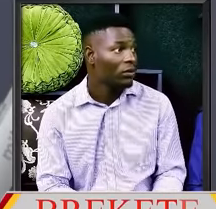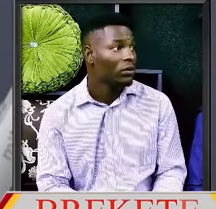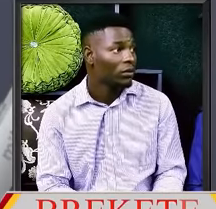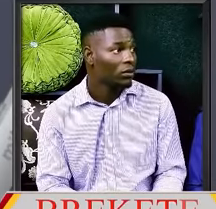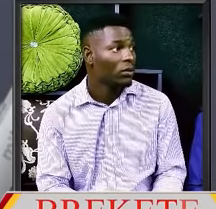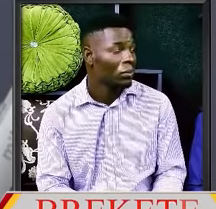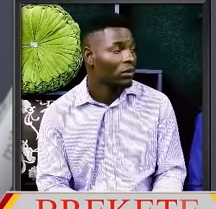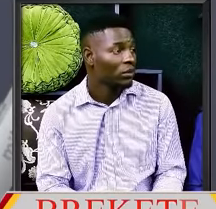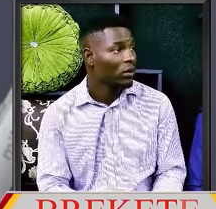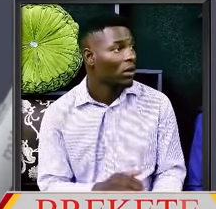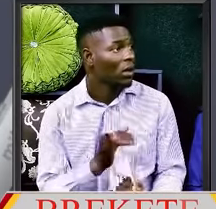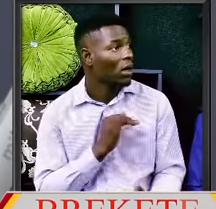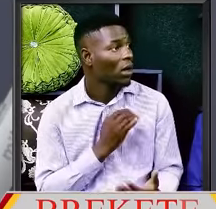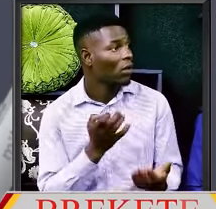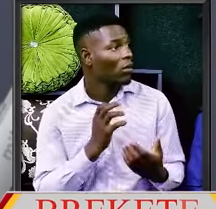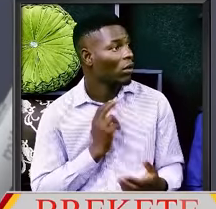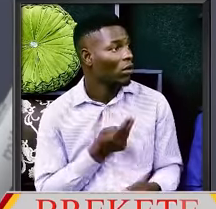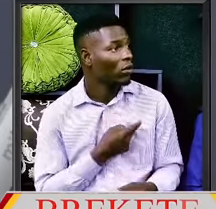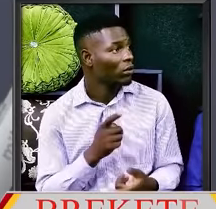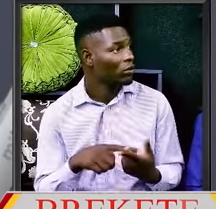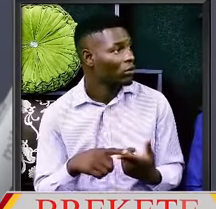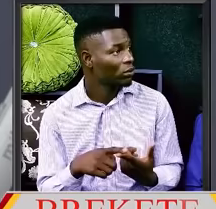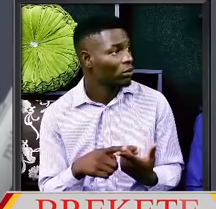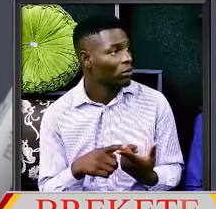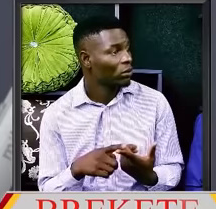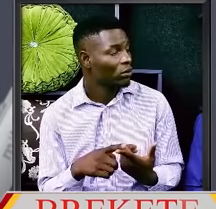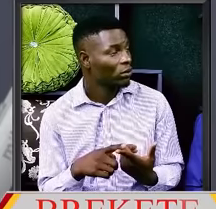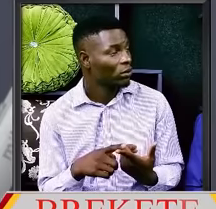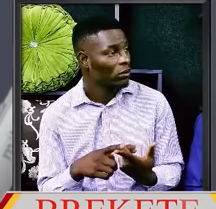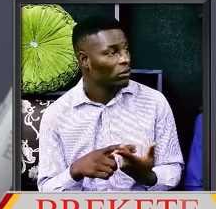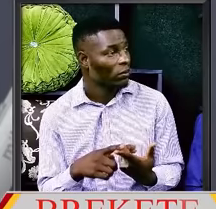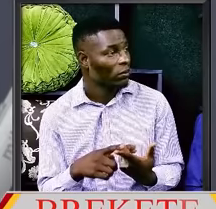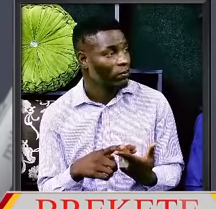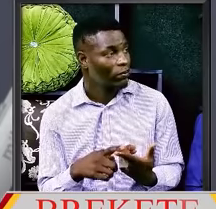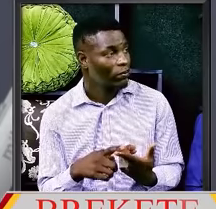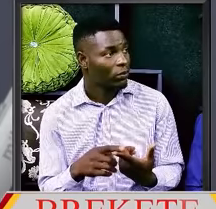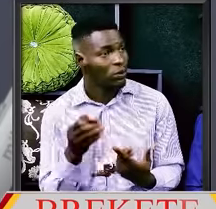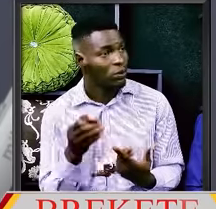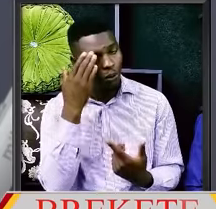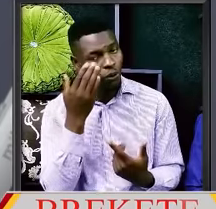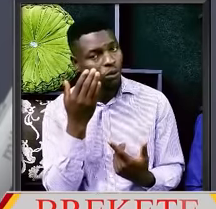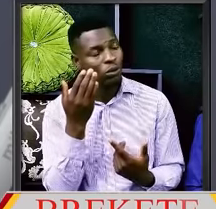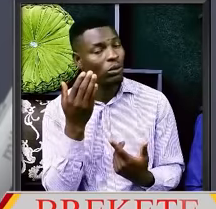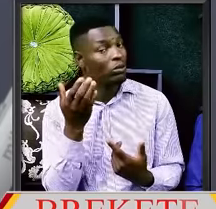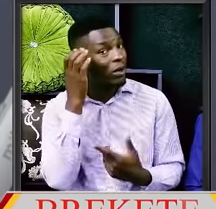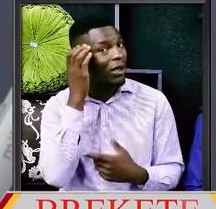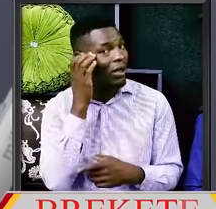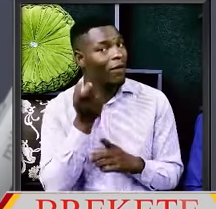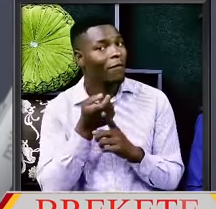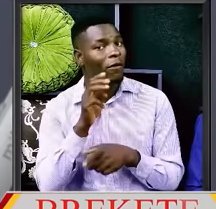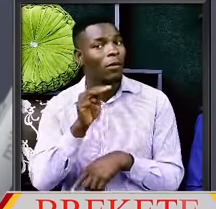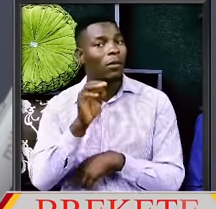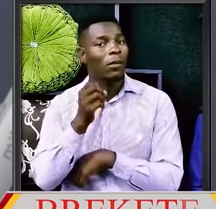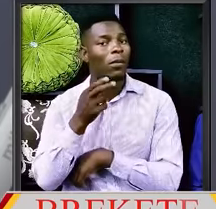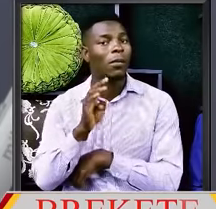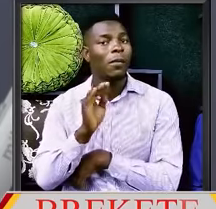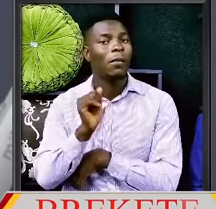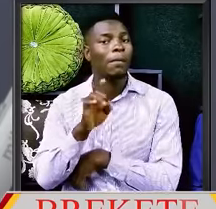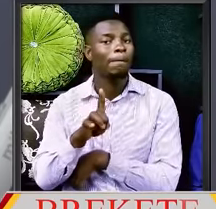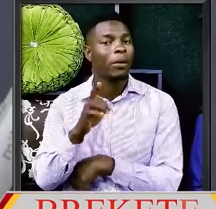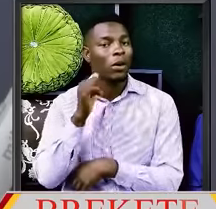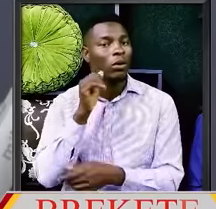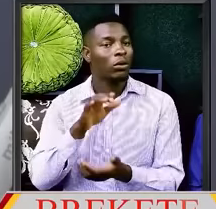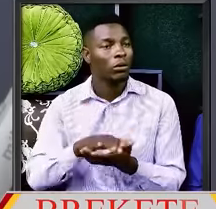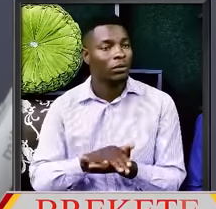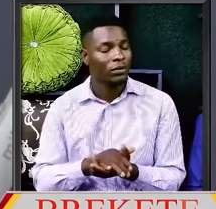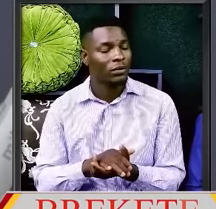was doing. I want her to say that the same thing happened to Mohbad's wife. Mm. And she's just going to put it to mm.